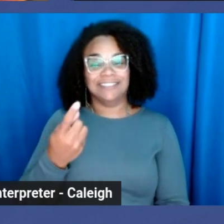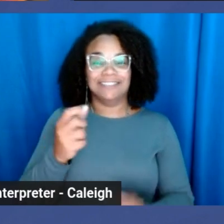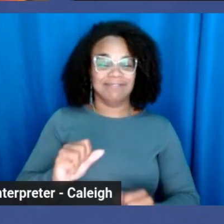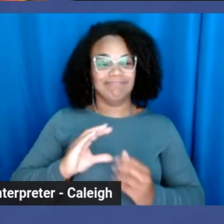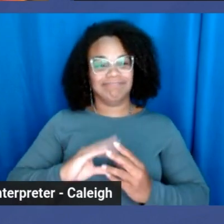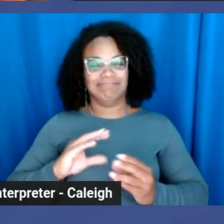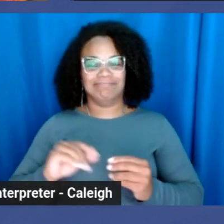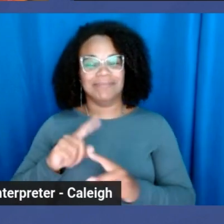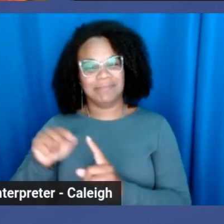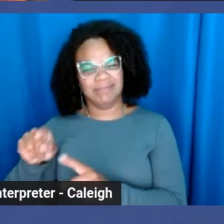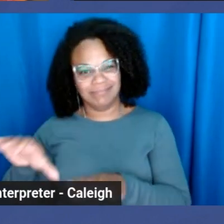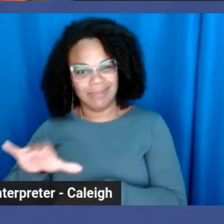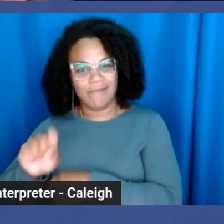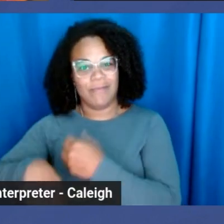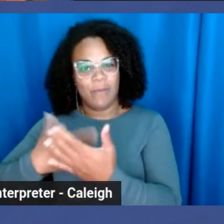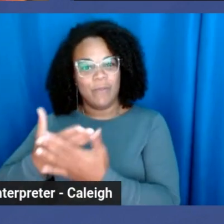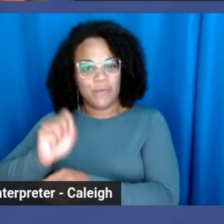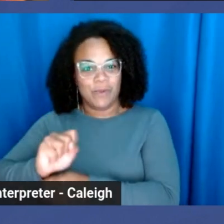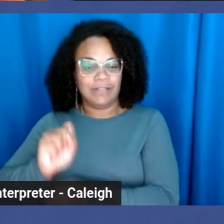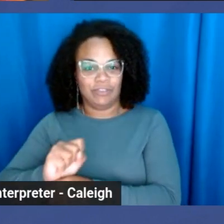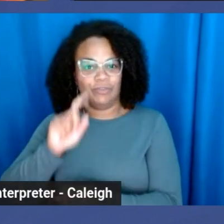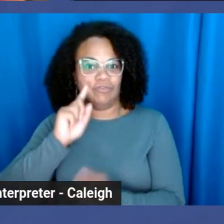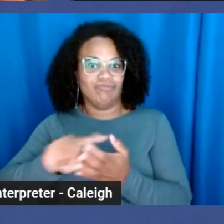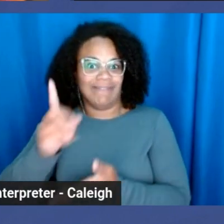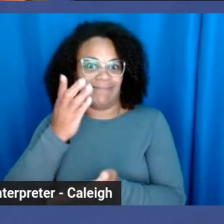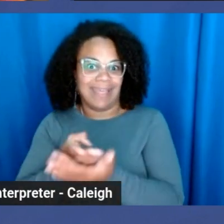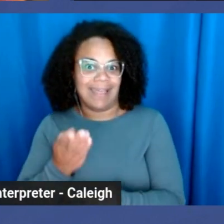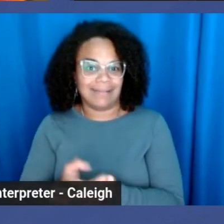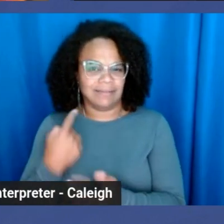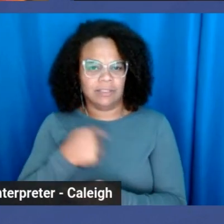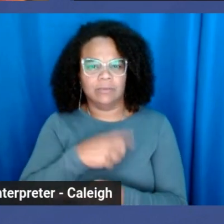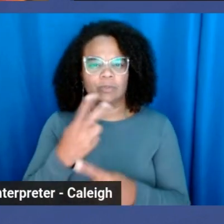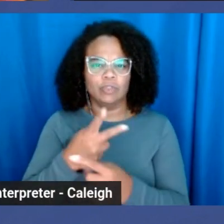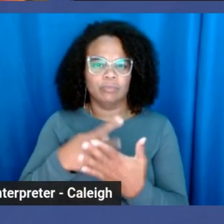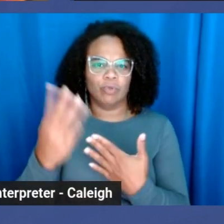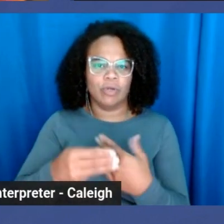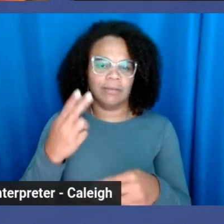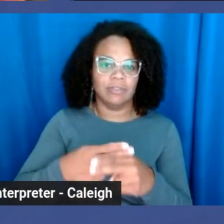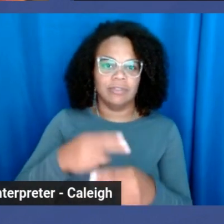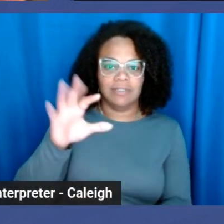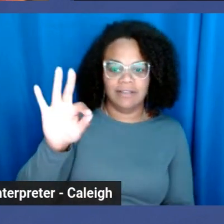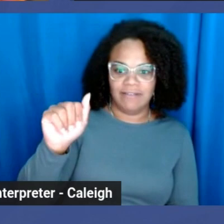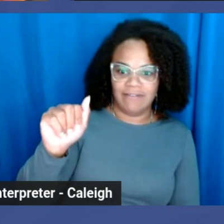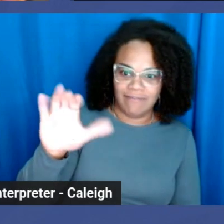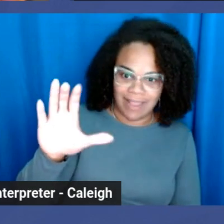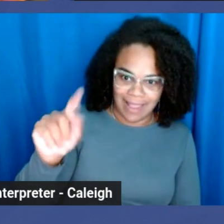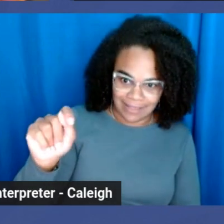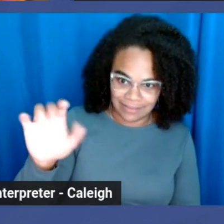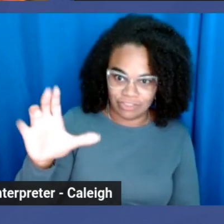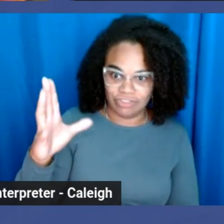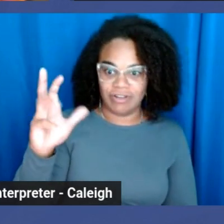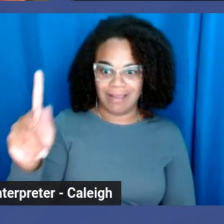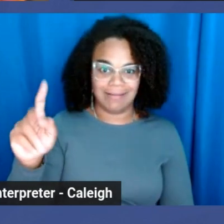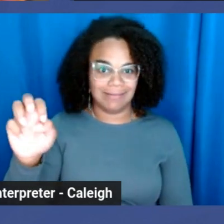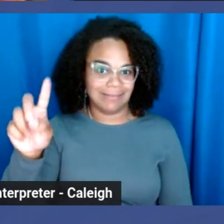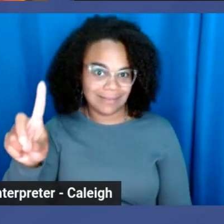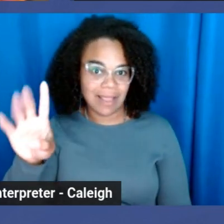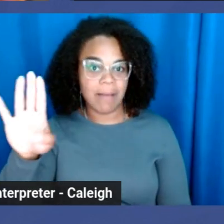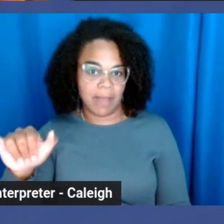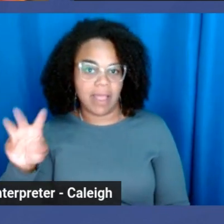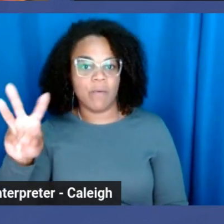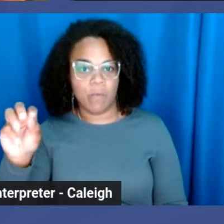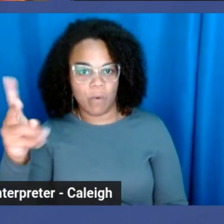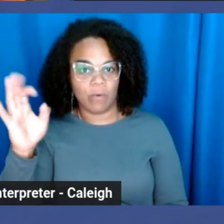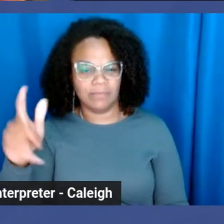work of fact checking these myths with our program called Fact Check by Woodhull. I will drop a link to that in the chat. These are